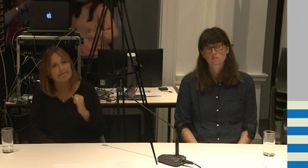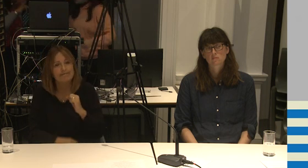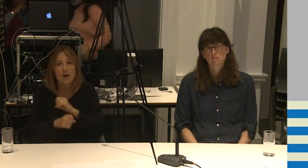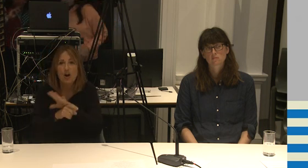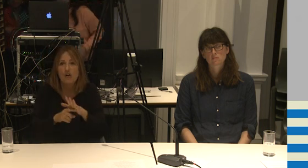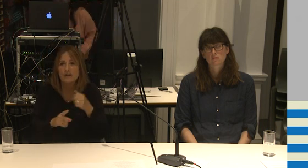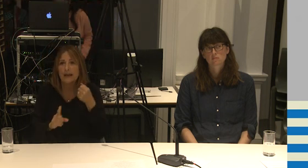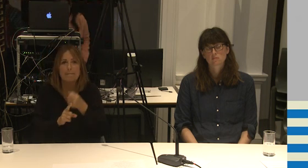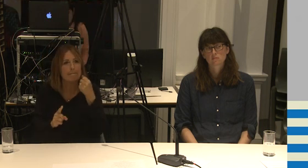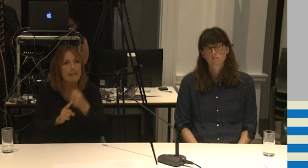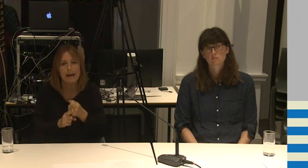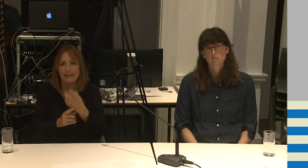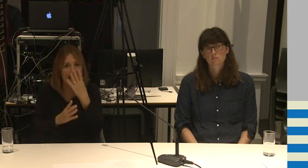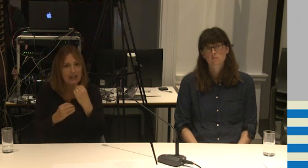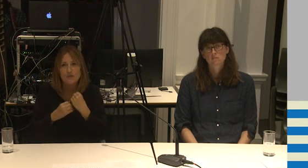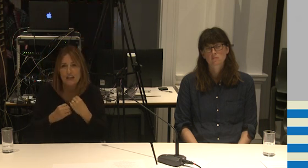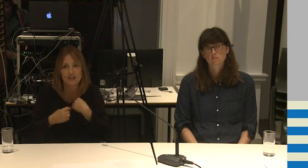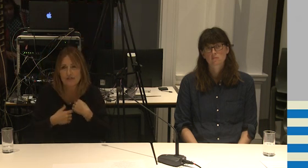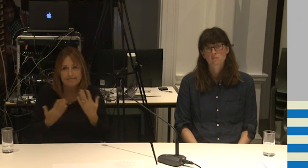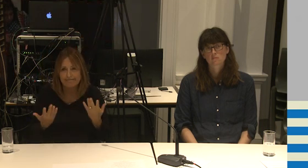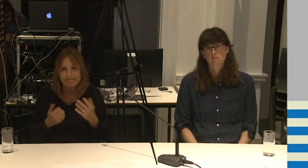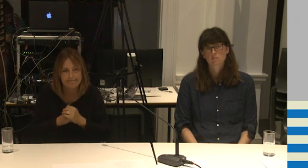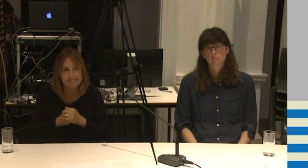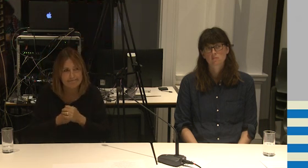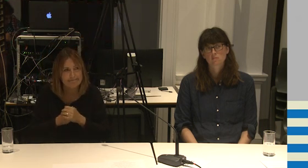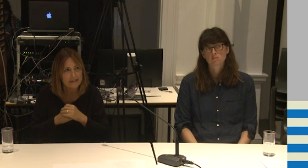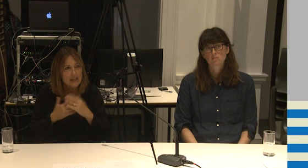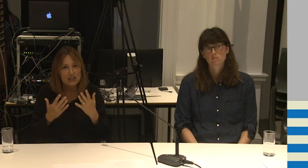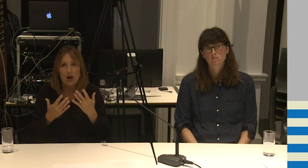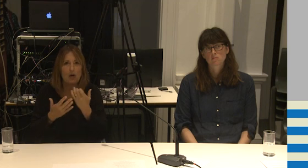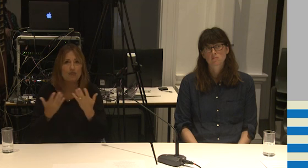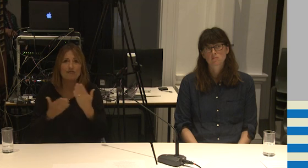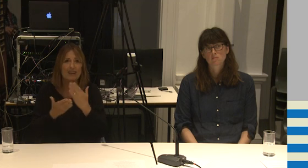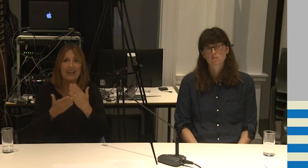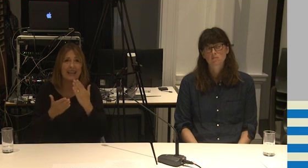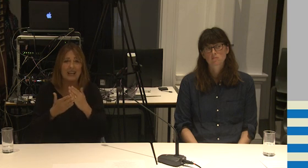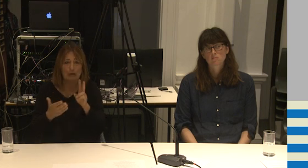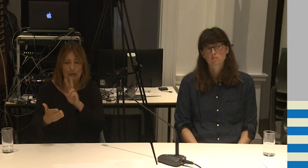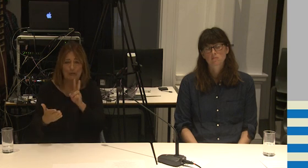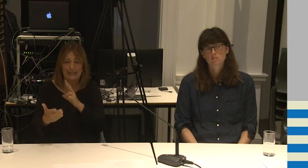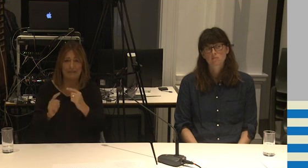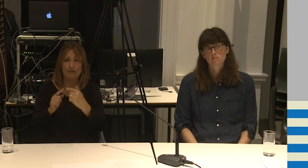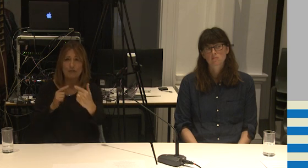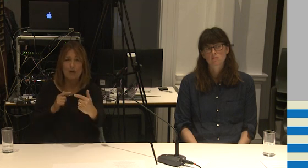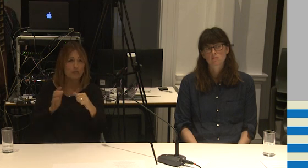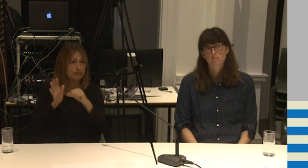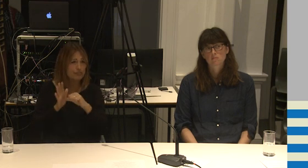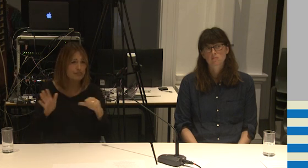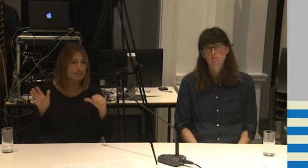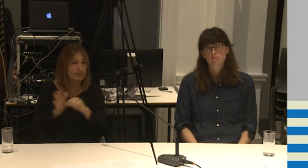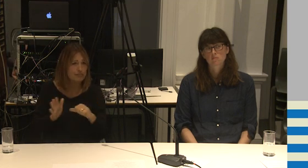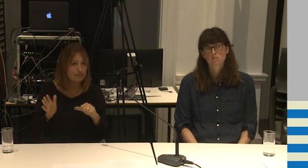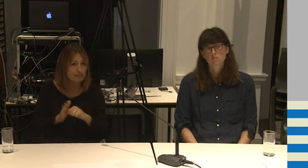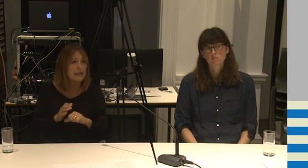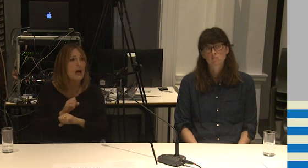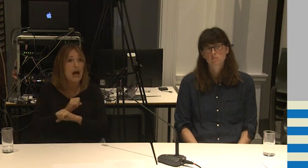a lot of my education, which was really difficult. I found the remote stuff really hard. And I also